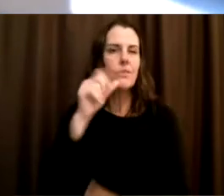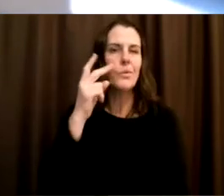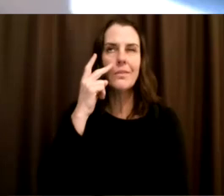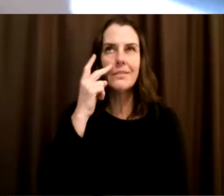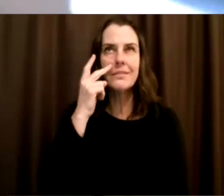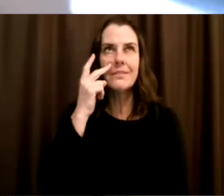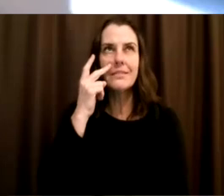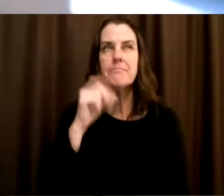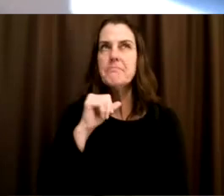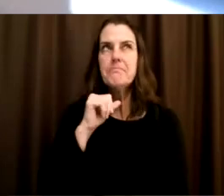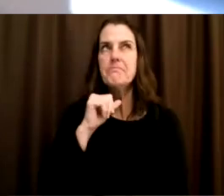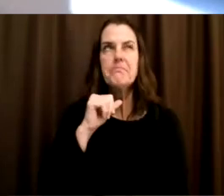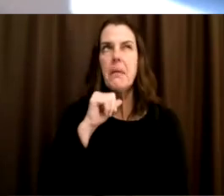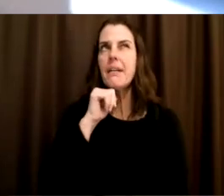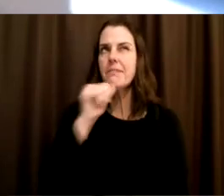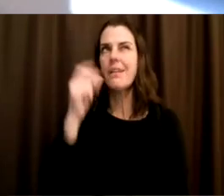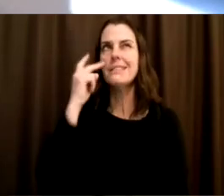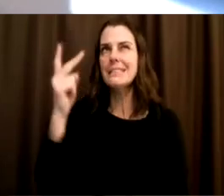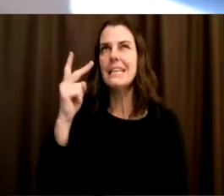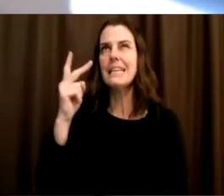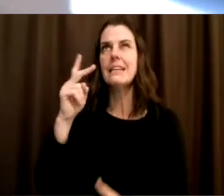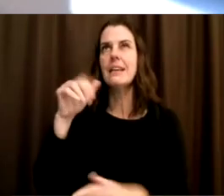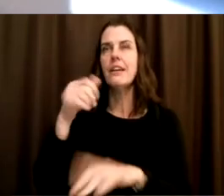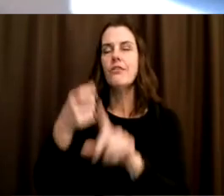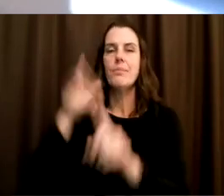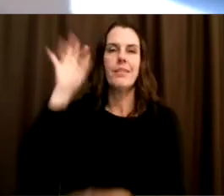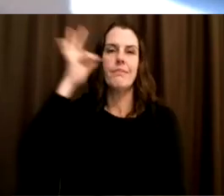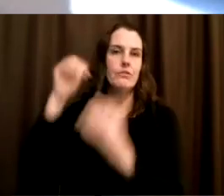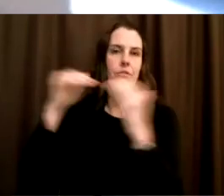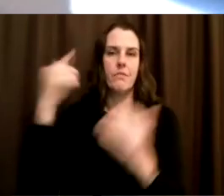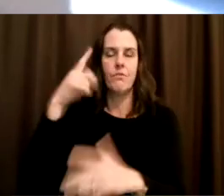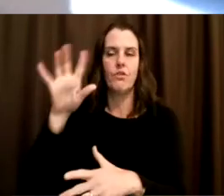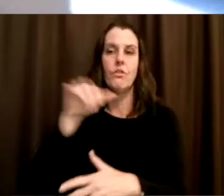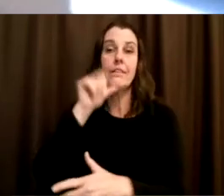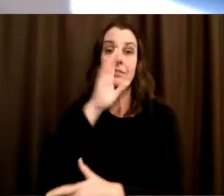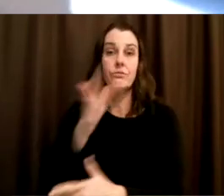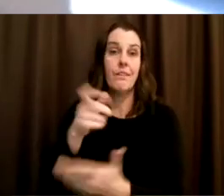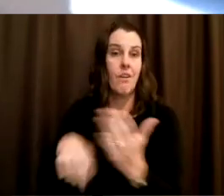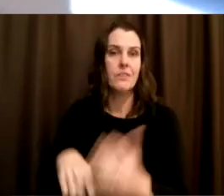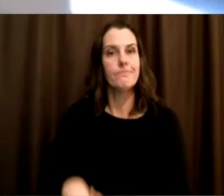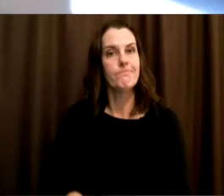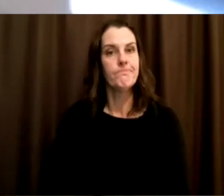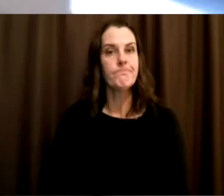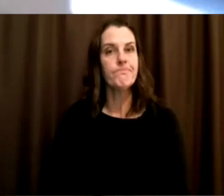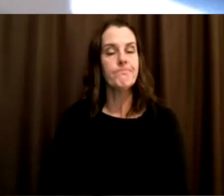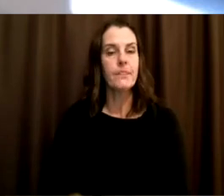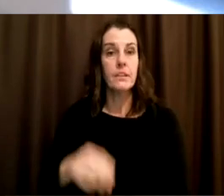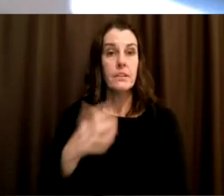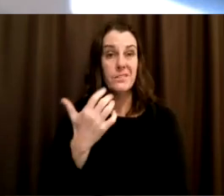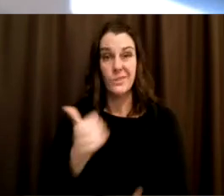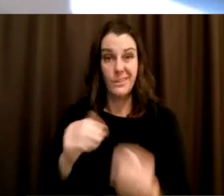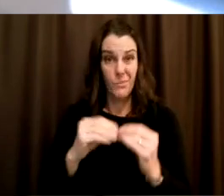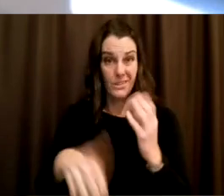for an accounting at the federal level of your indirect costs. So yeah. Anything to add to that,